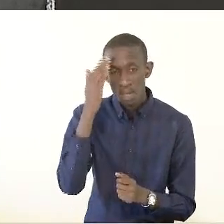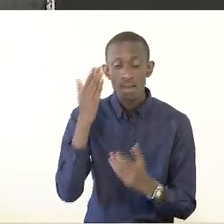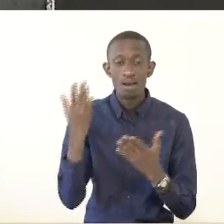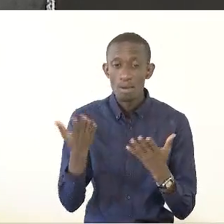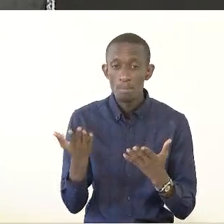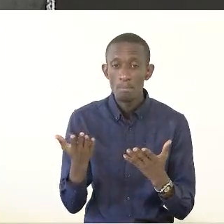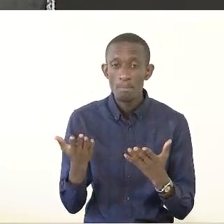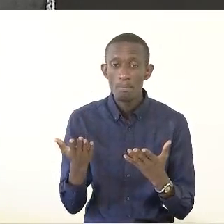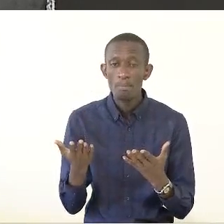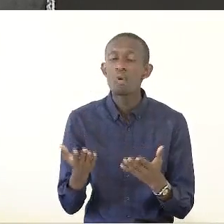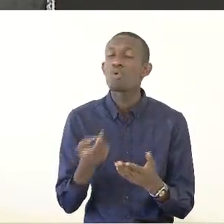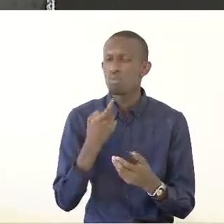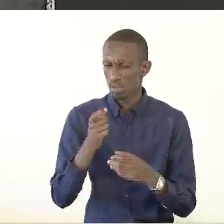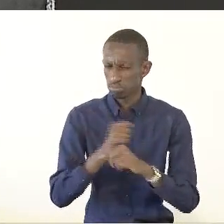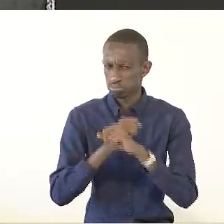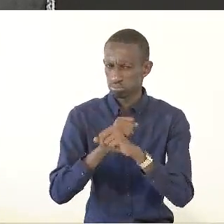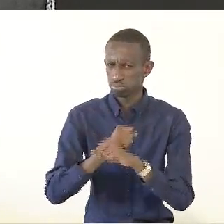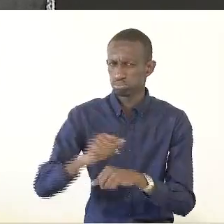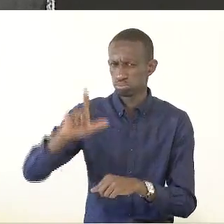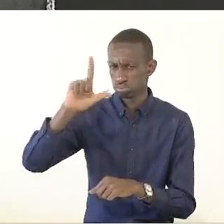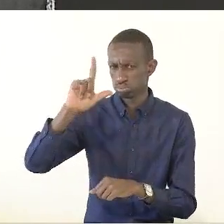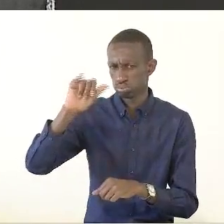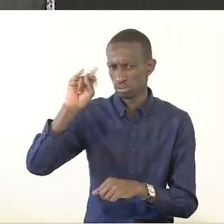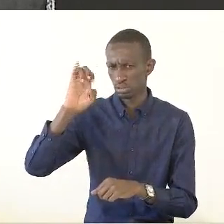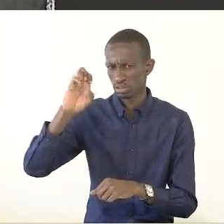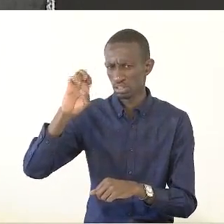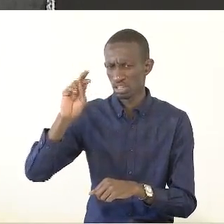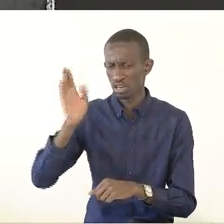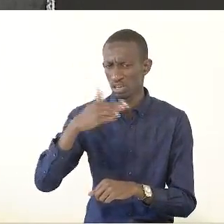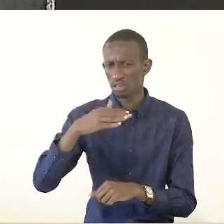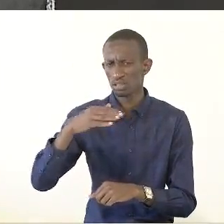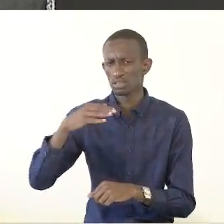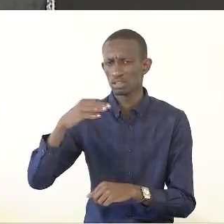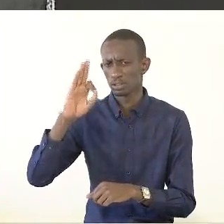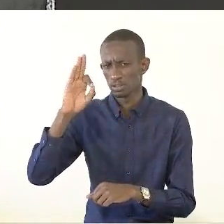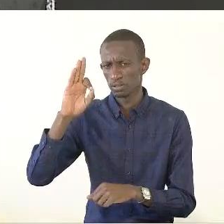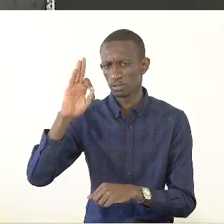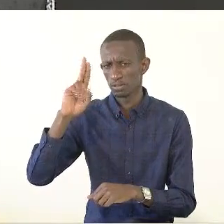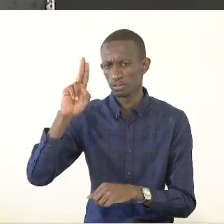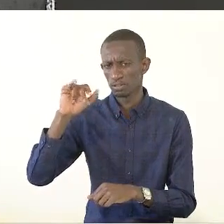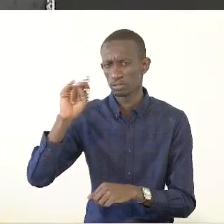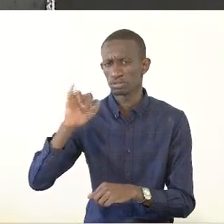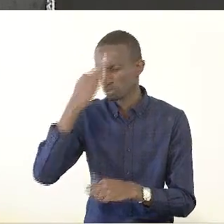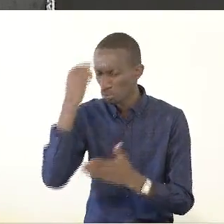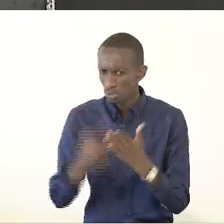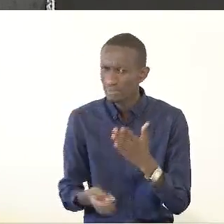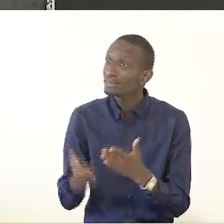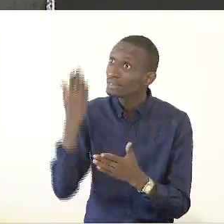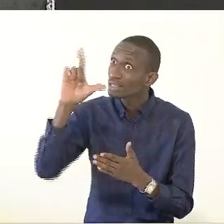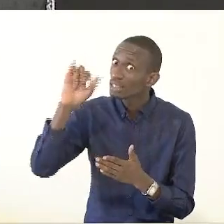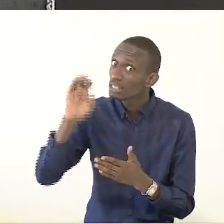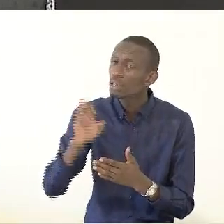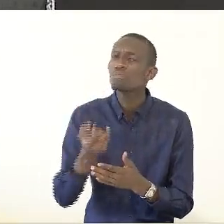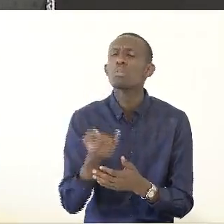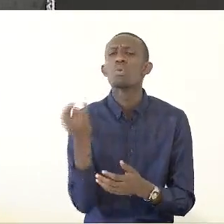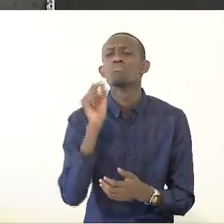are drawing a linear equation or linear function. Because for linear function, you need 2 points. 2 points are enough for you to draw a